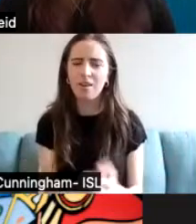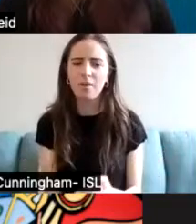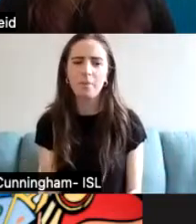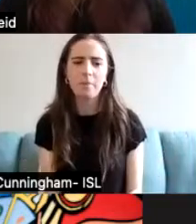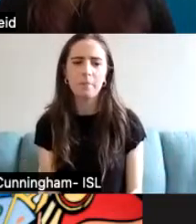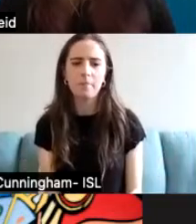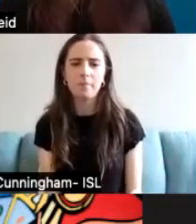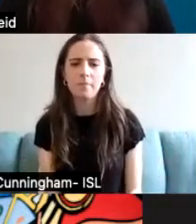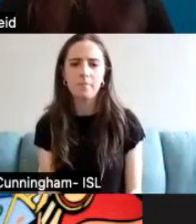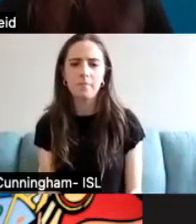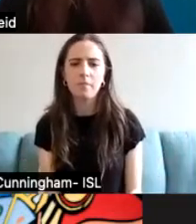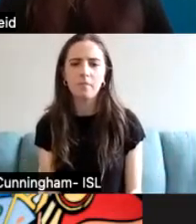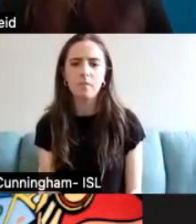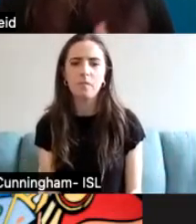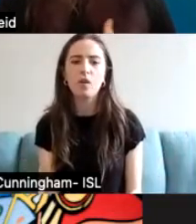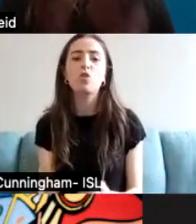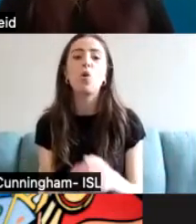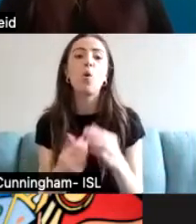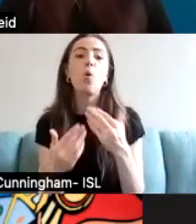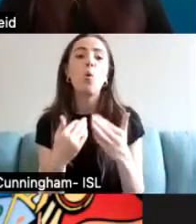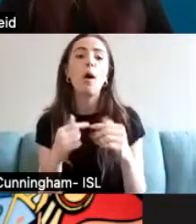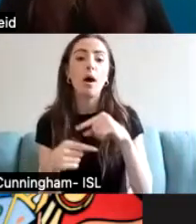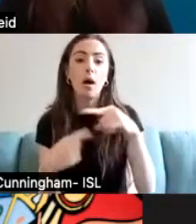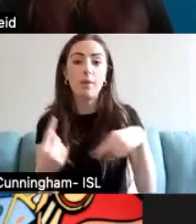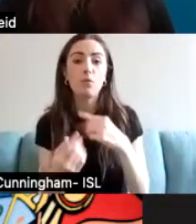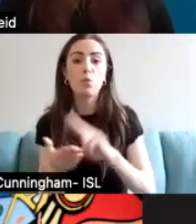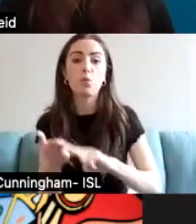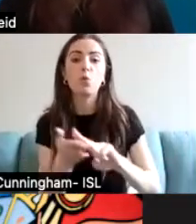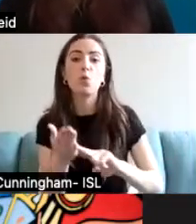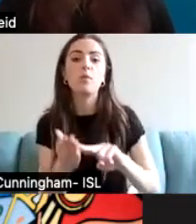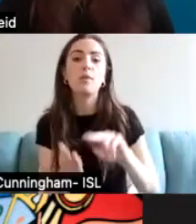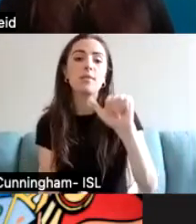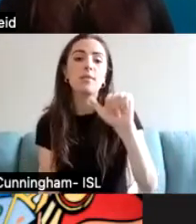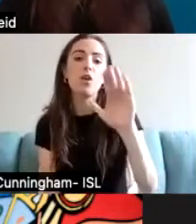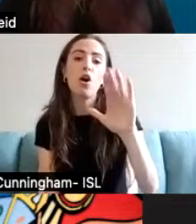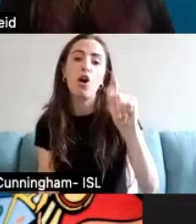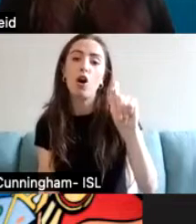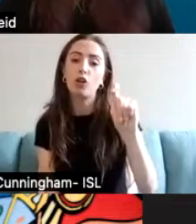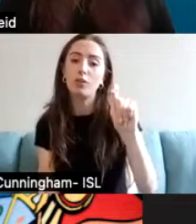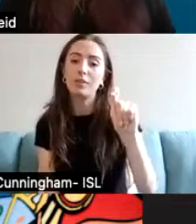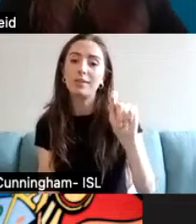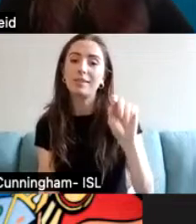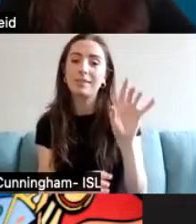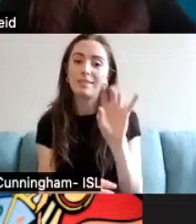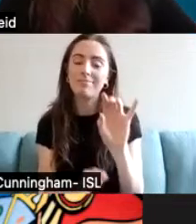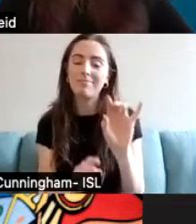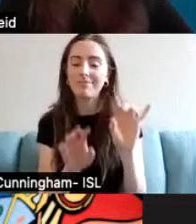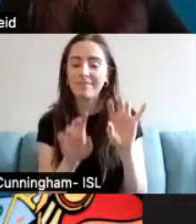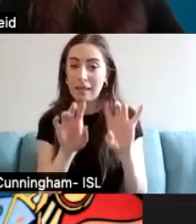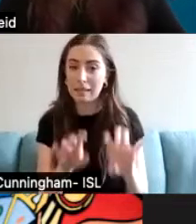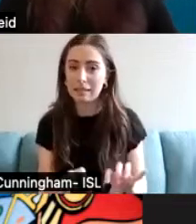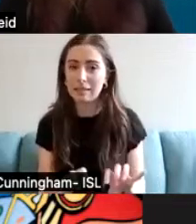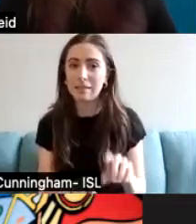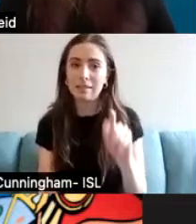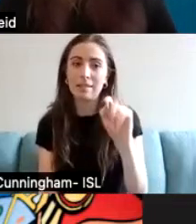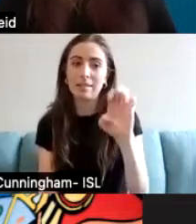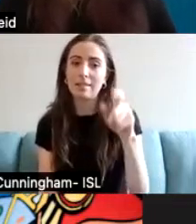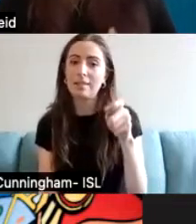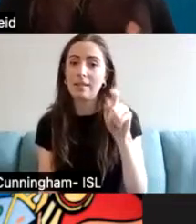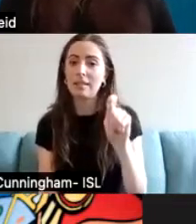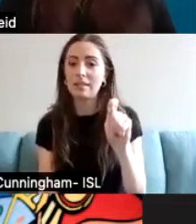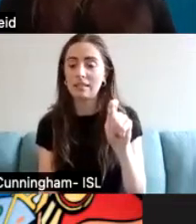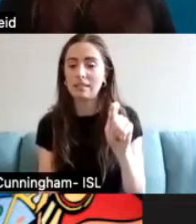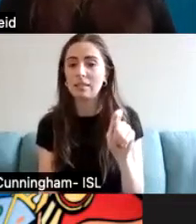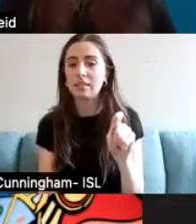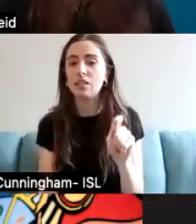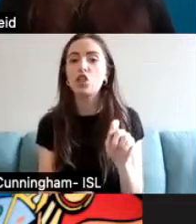we use is called alt text or alternative text, which is basically it's an option in almost